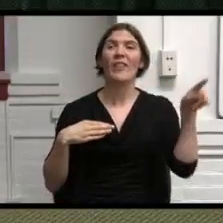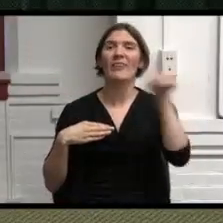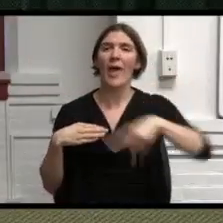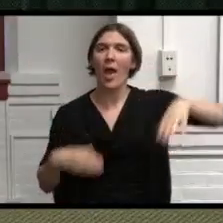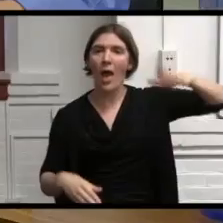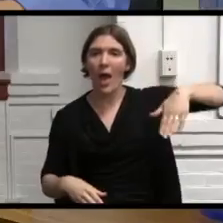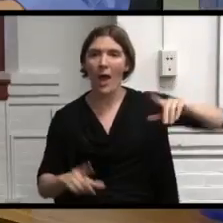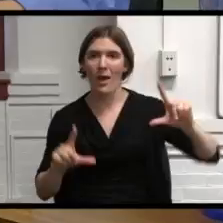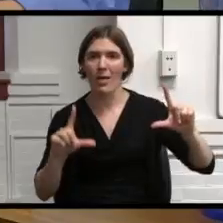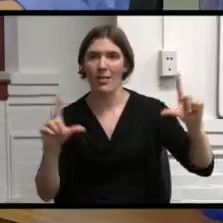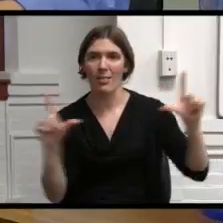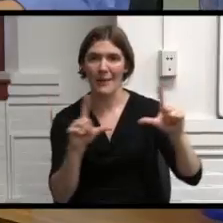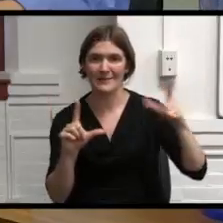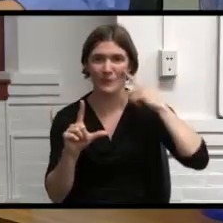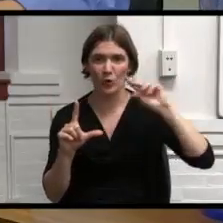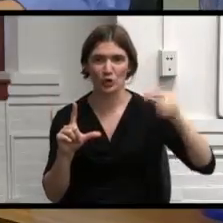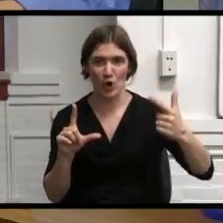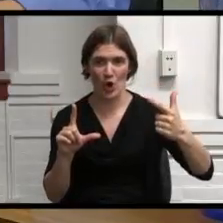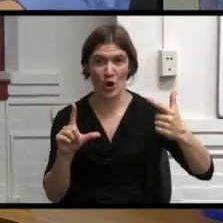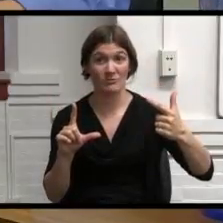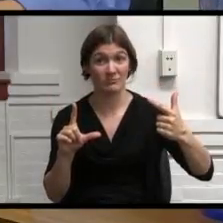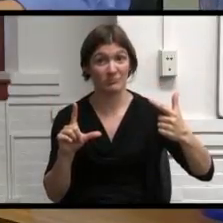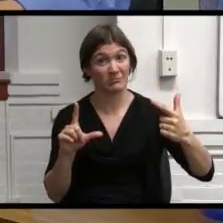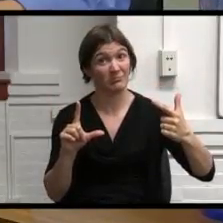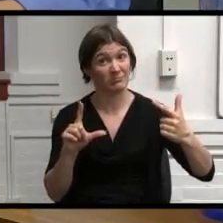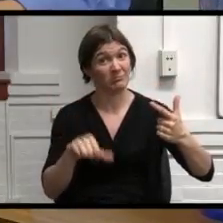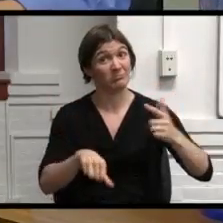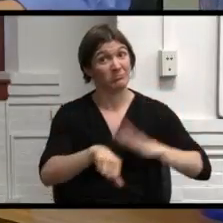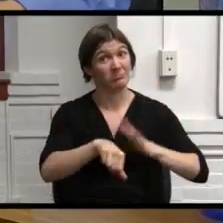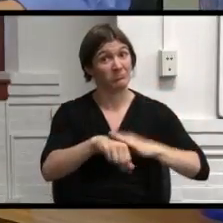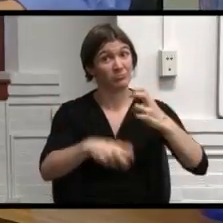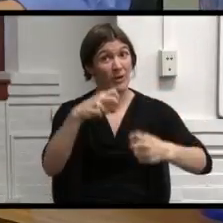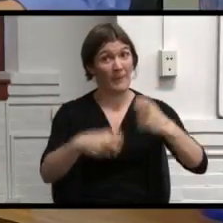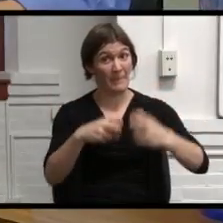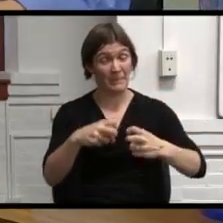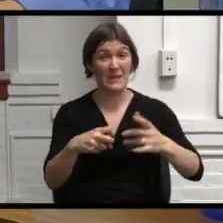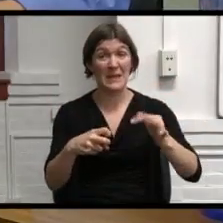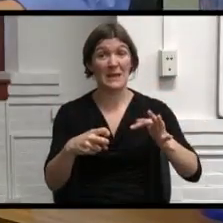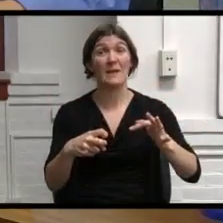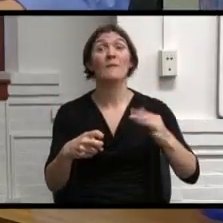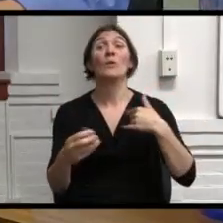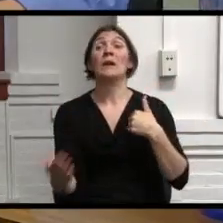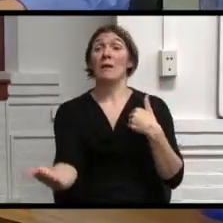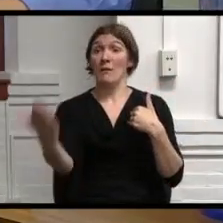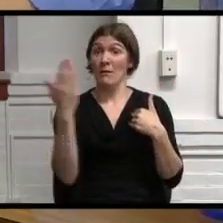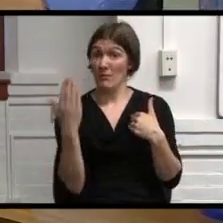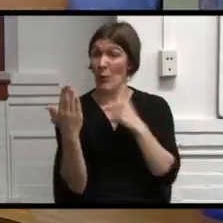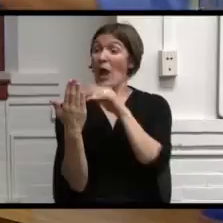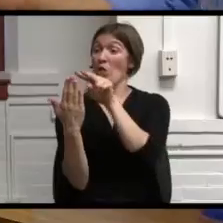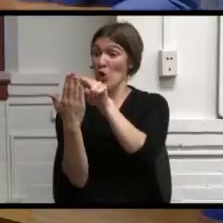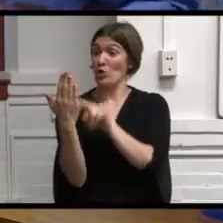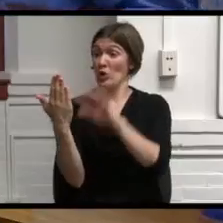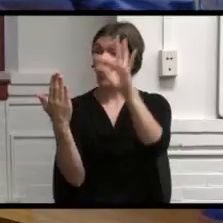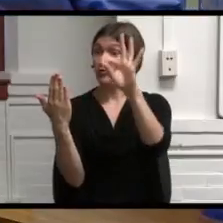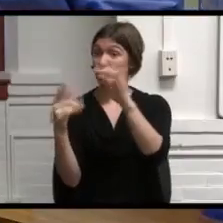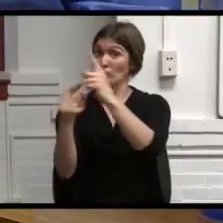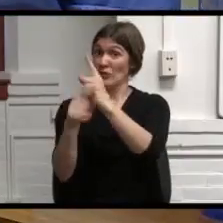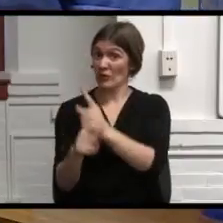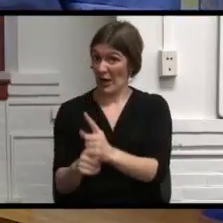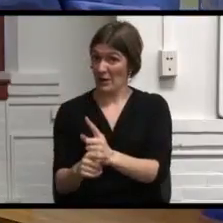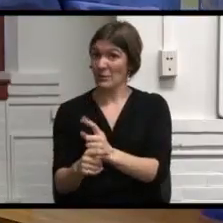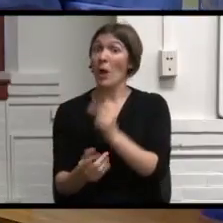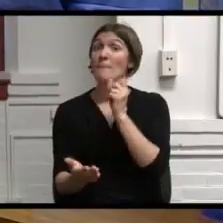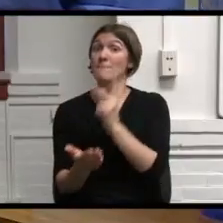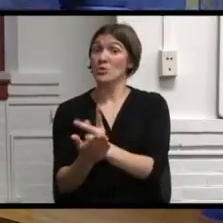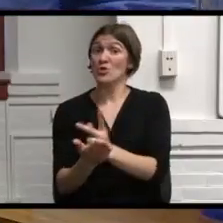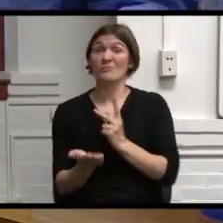a license. When the board approves the warrant, that list is provided to the animal